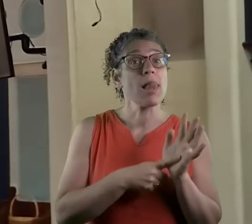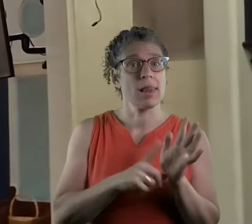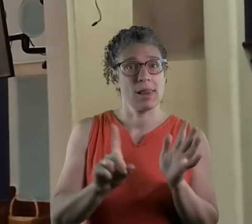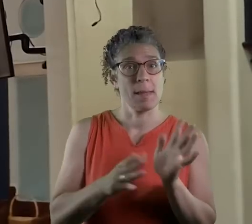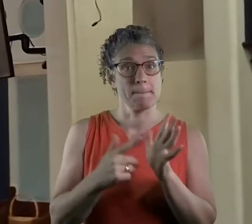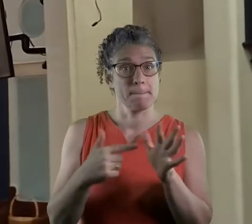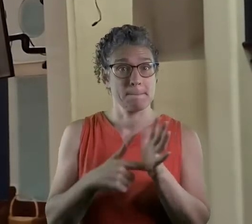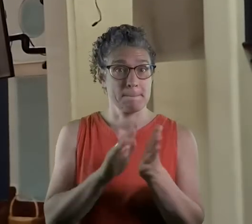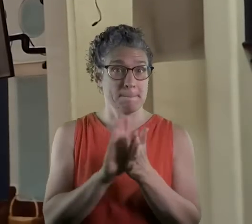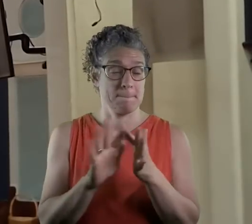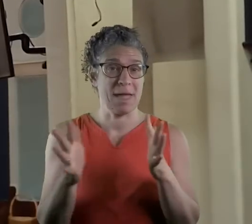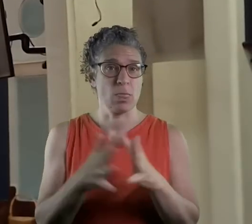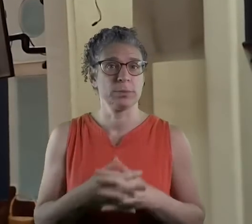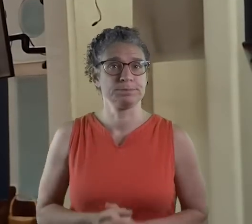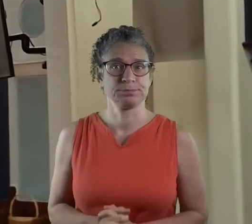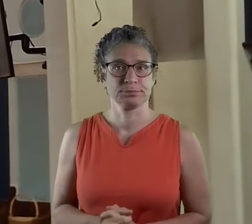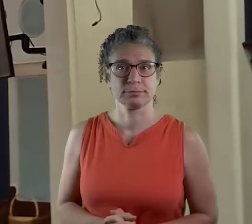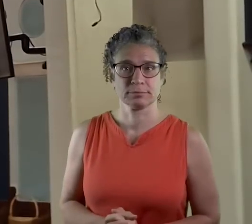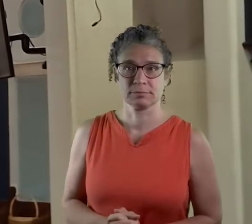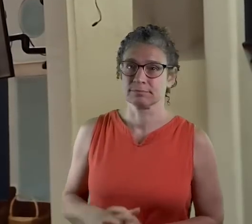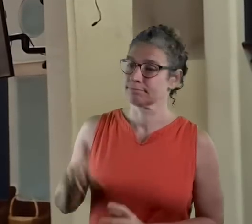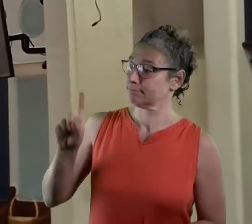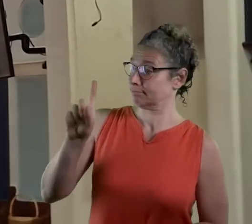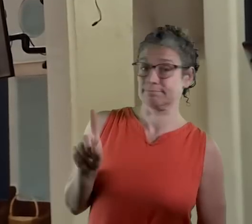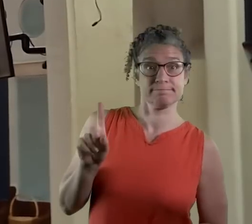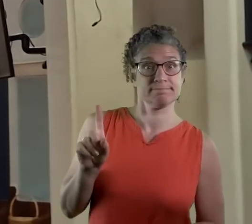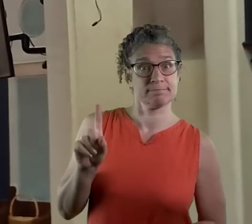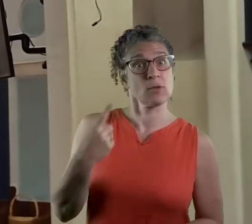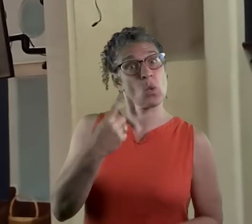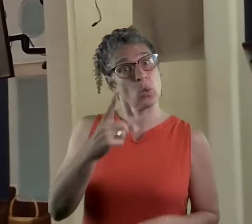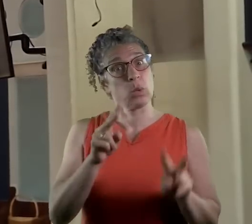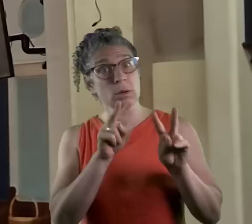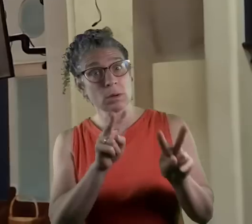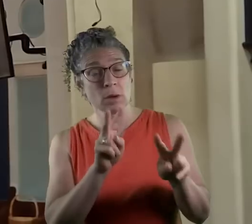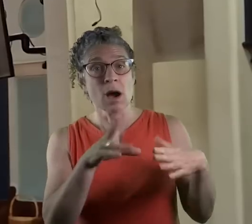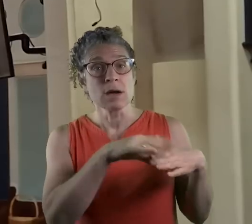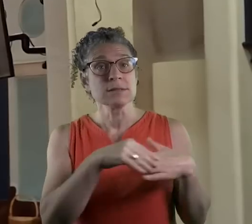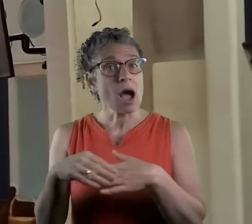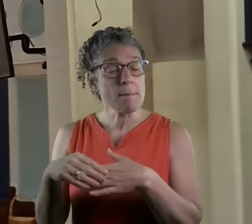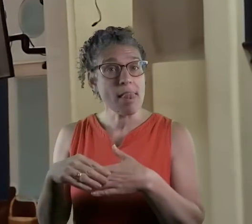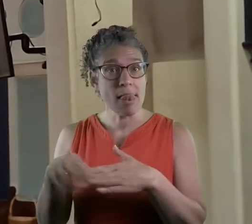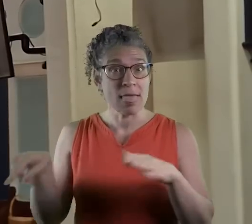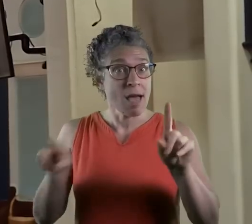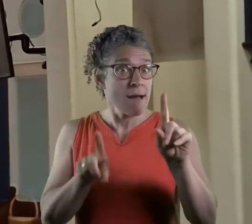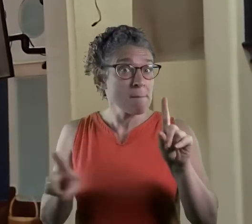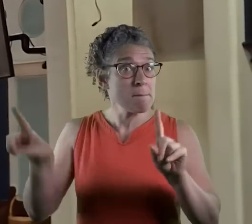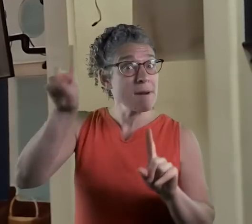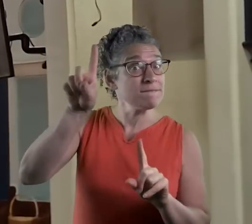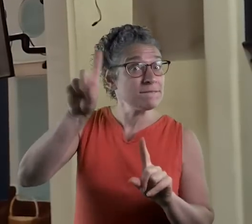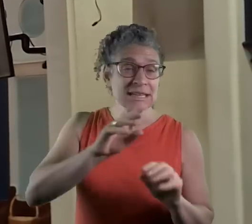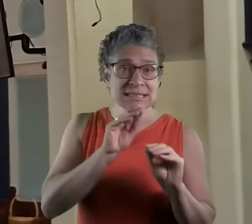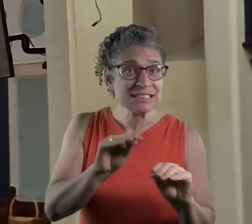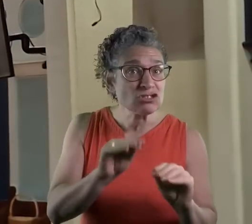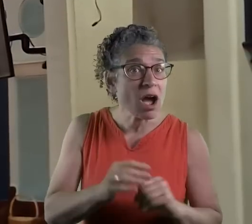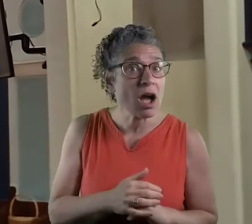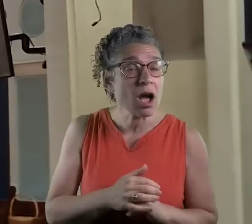Matthew. A disciple is not above the teacher, nor a slave above the master. It